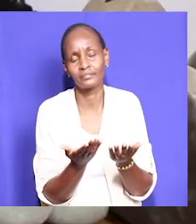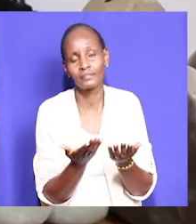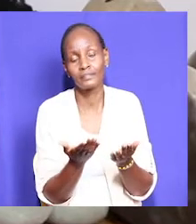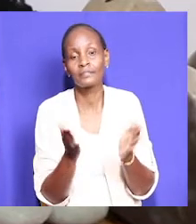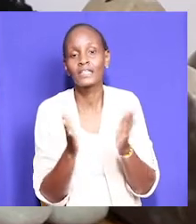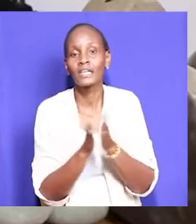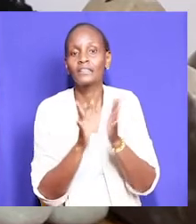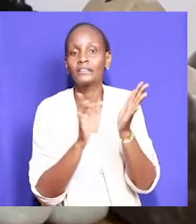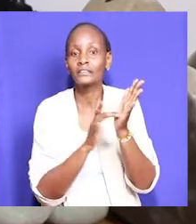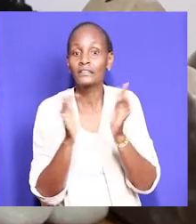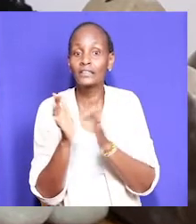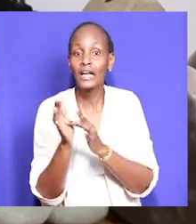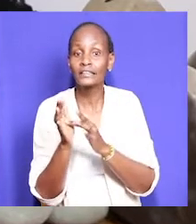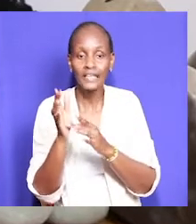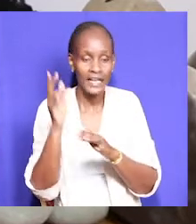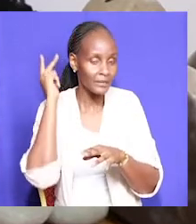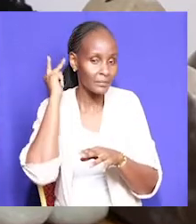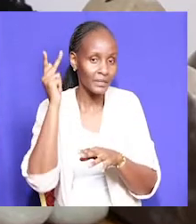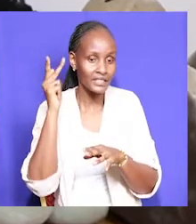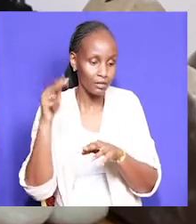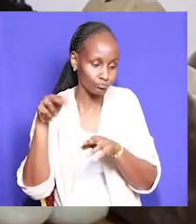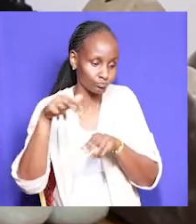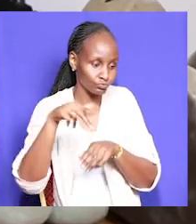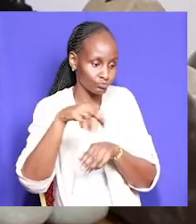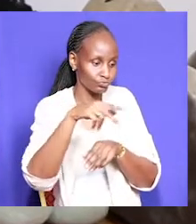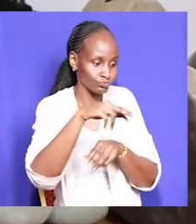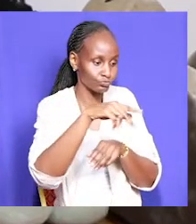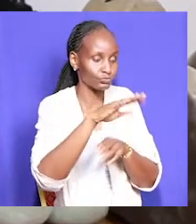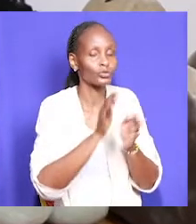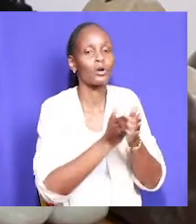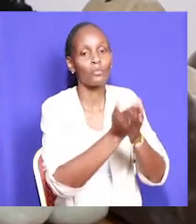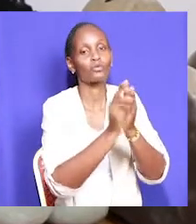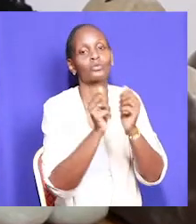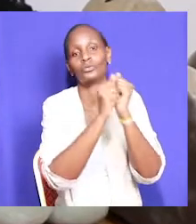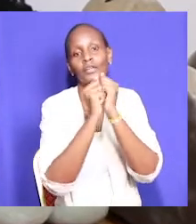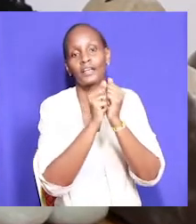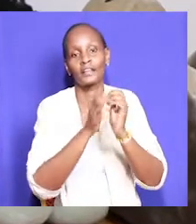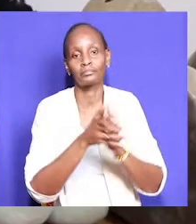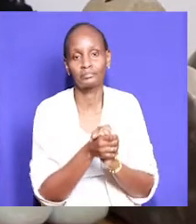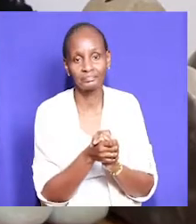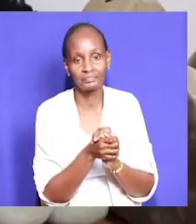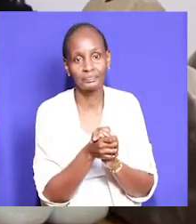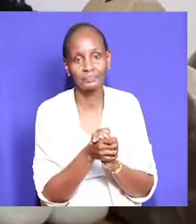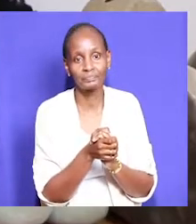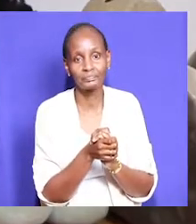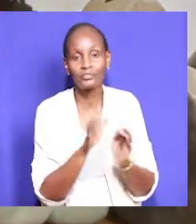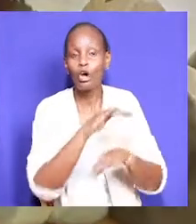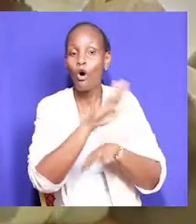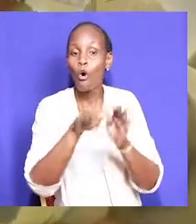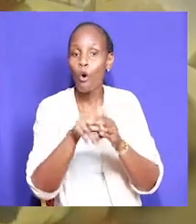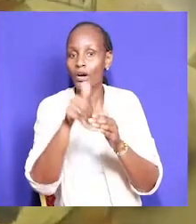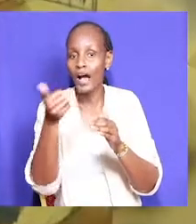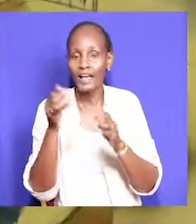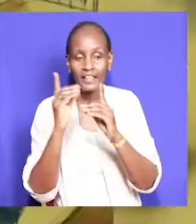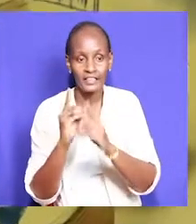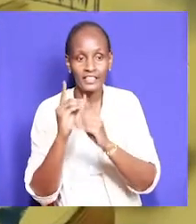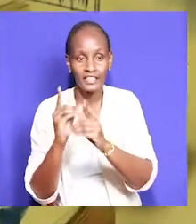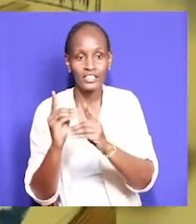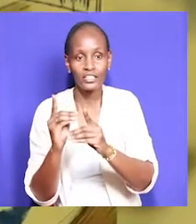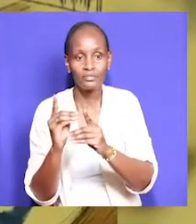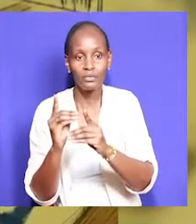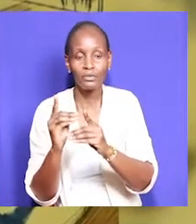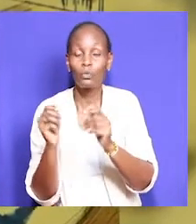And Jesus and Peter went to the boat together. And all the other disciples who were